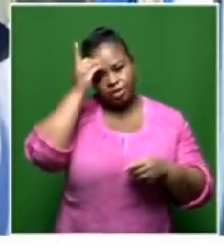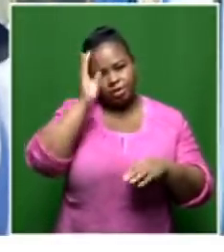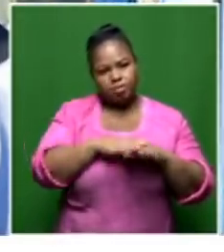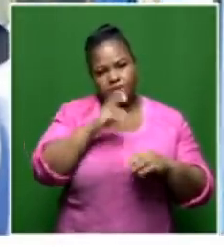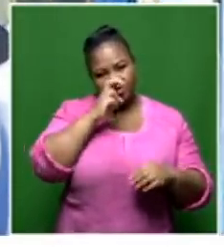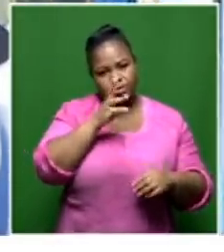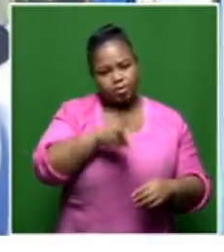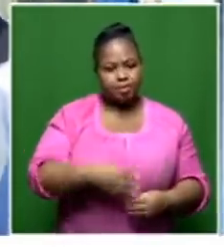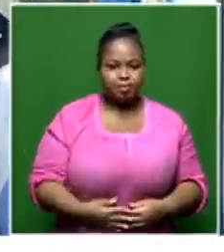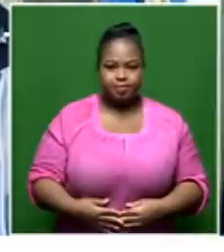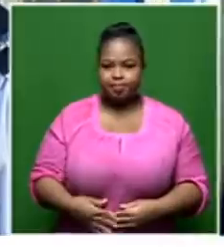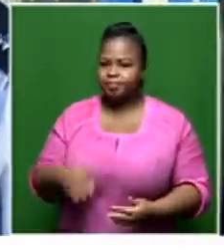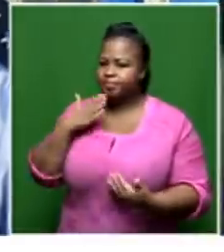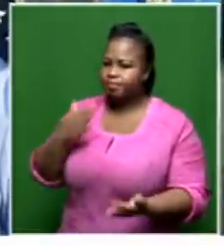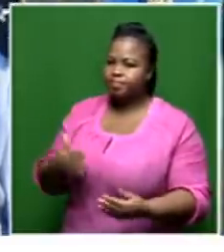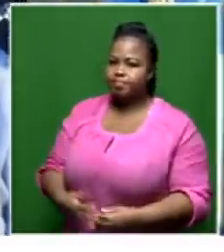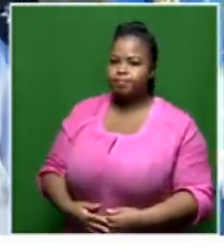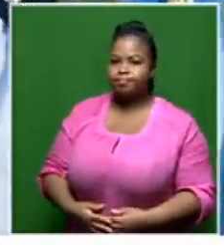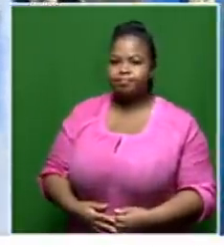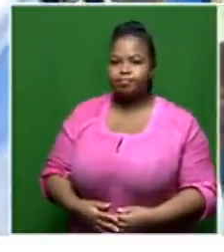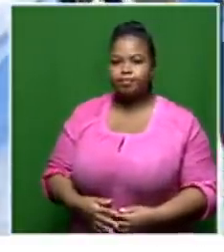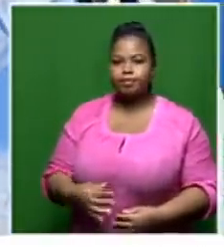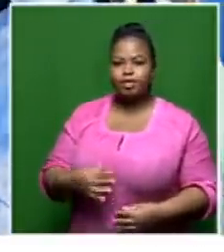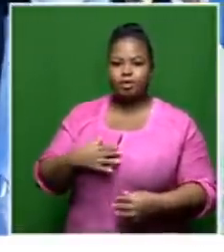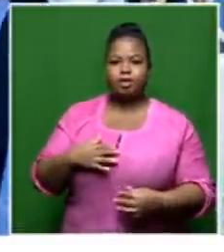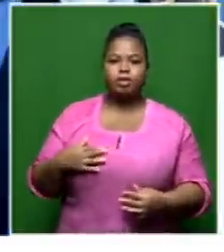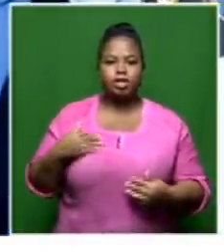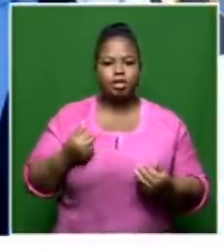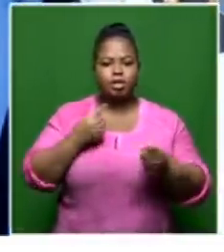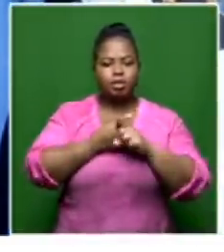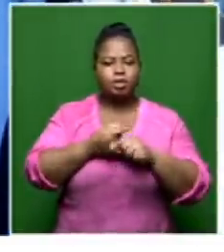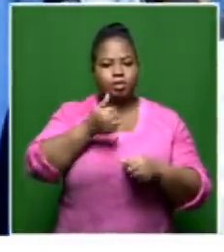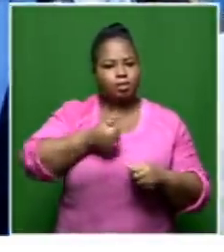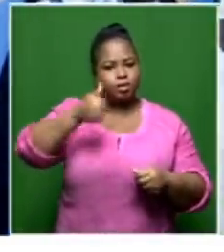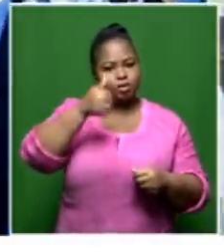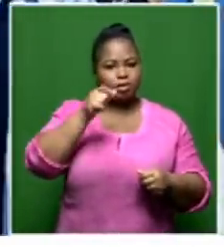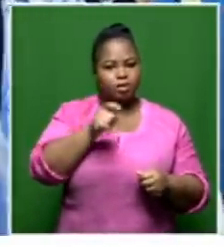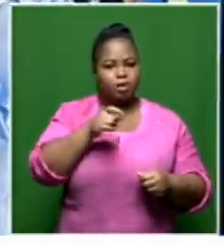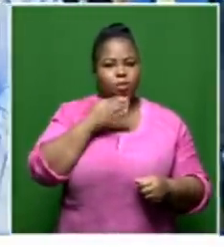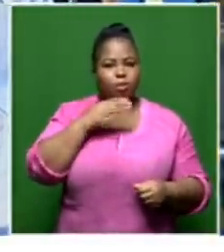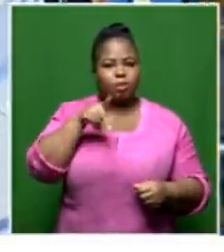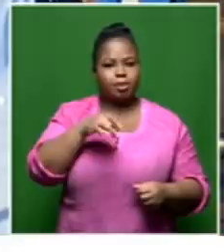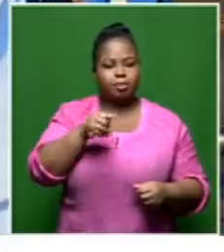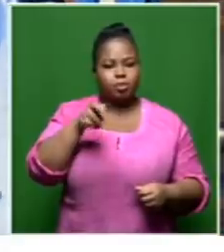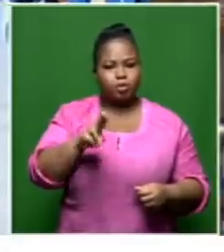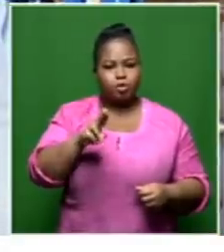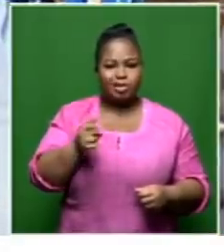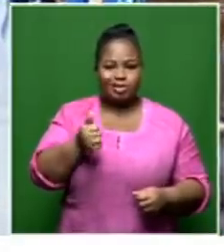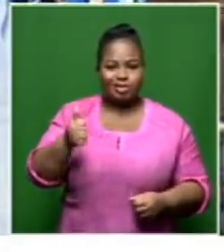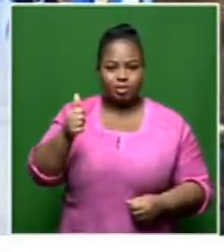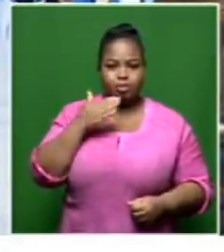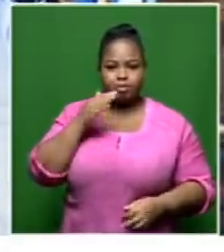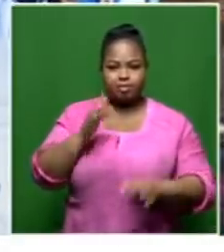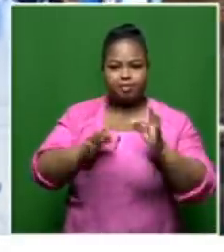intensify. Okay, thanks a lot, sir. Thank you. Okay, thanks a lot. That's Mr. Senior Superintendent Papu Supersad saying